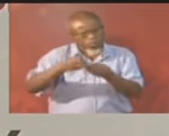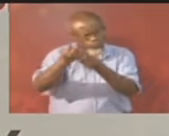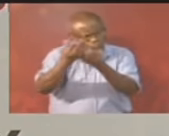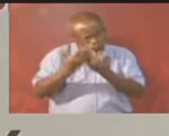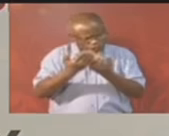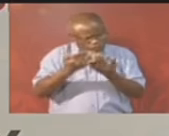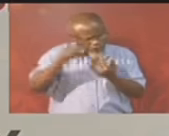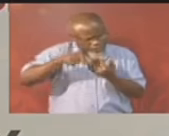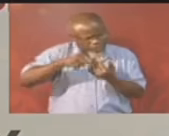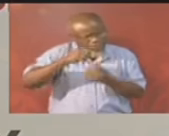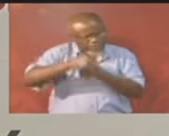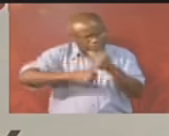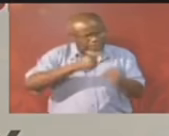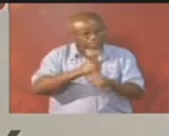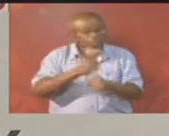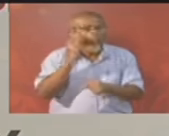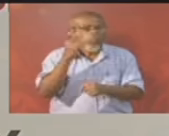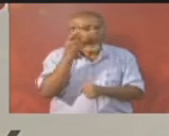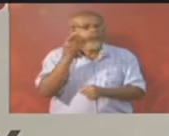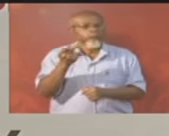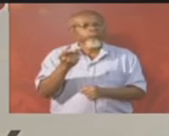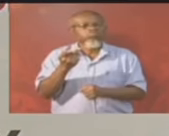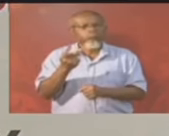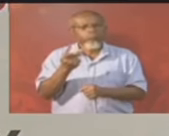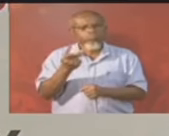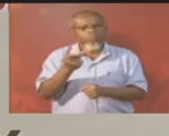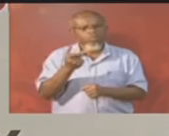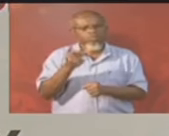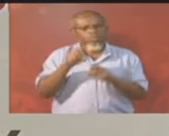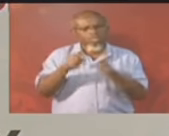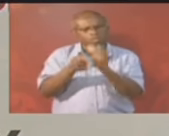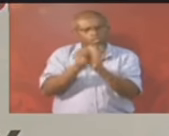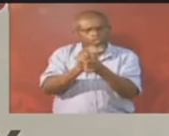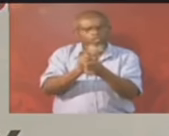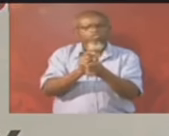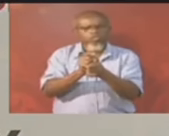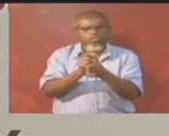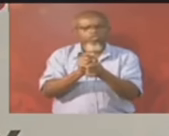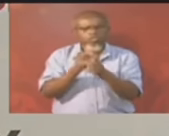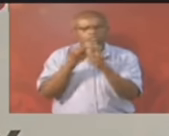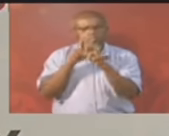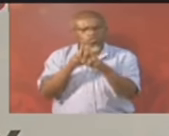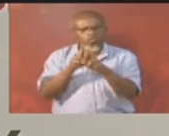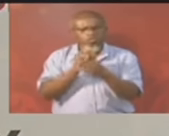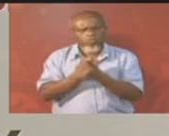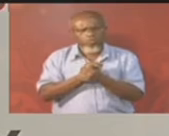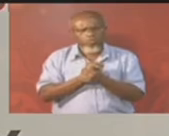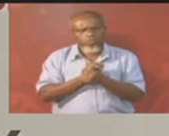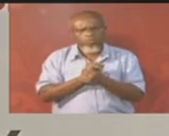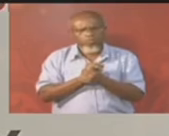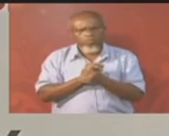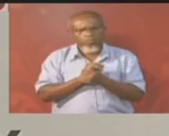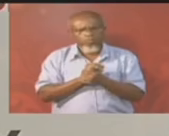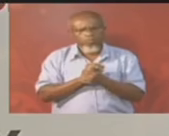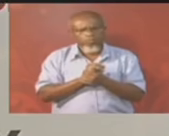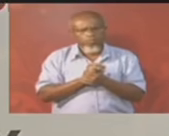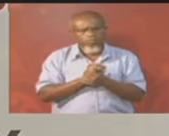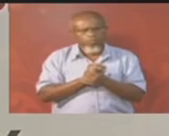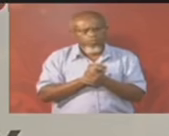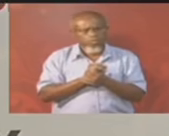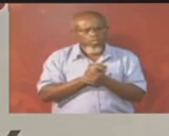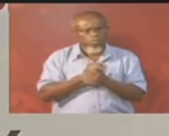to make a reassessment of whether that situation still obtains or whether it has changed. So that will be information that we bring to you as